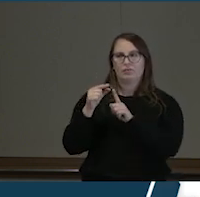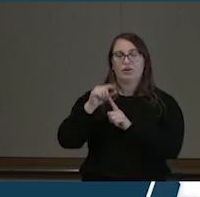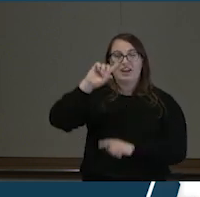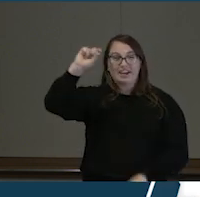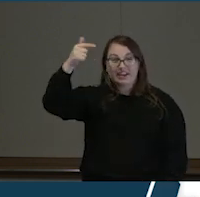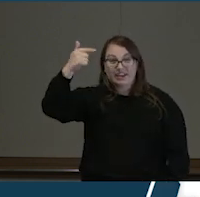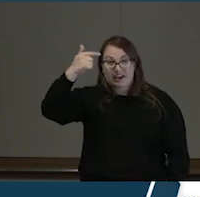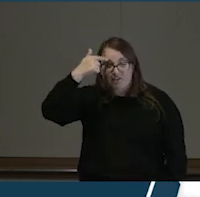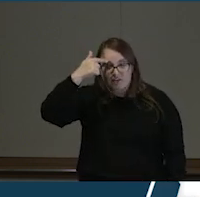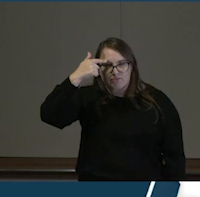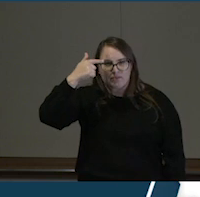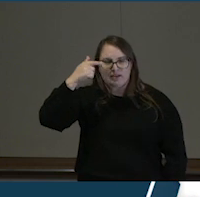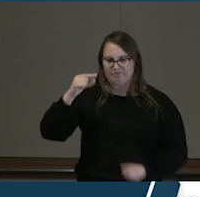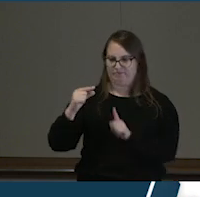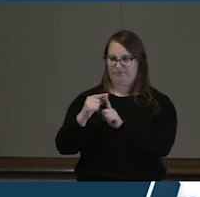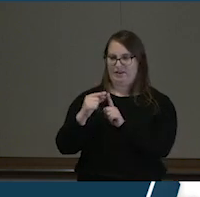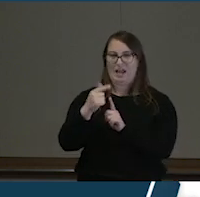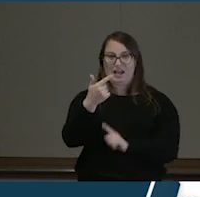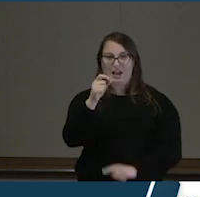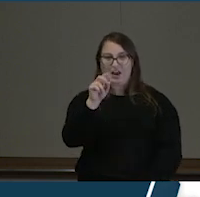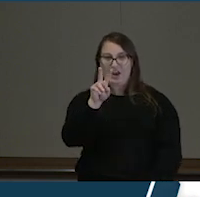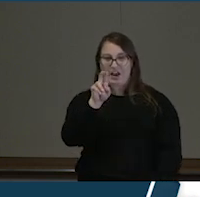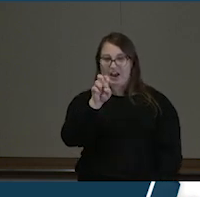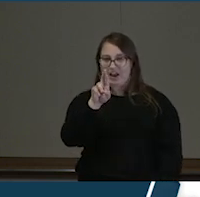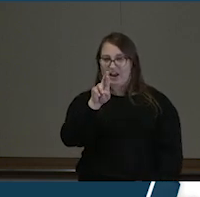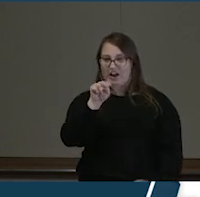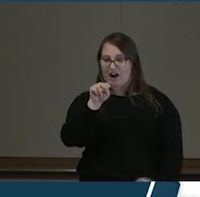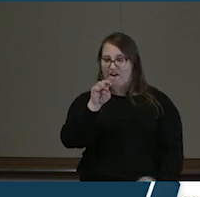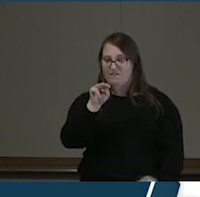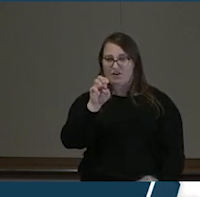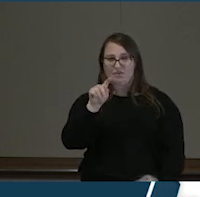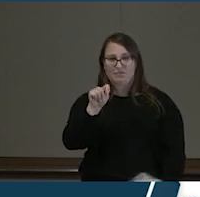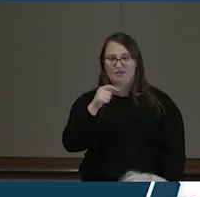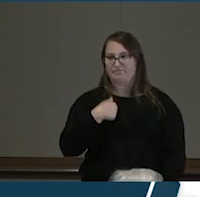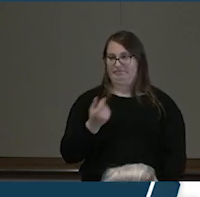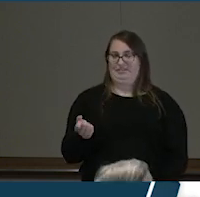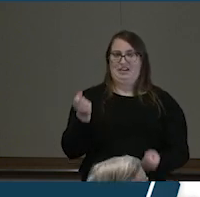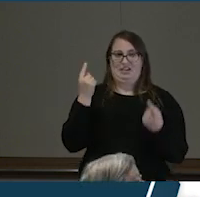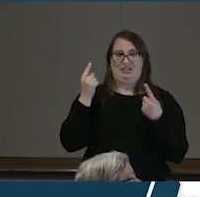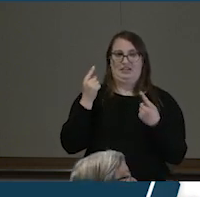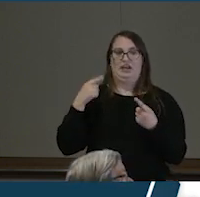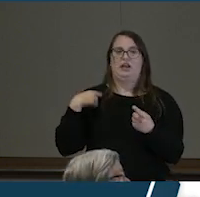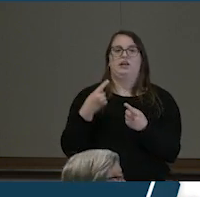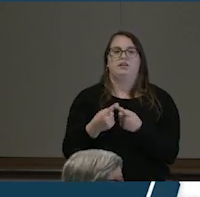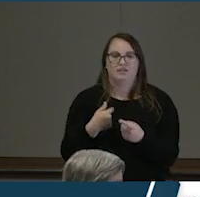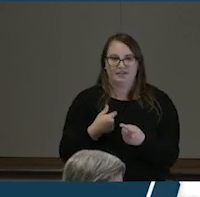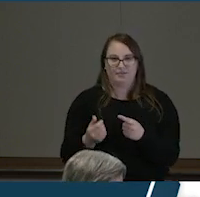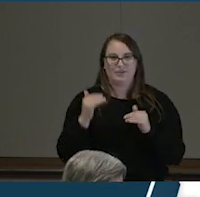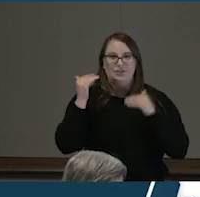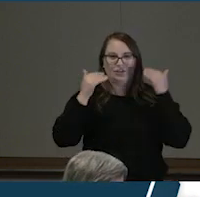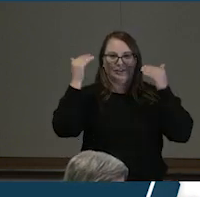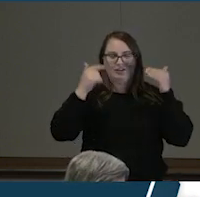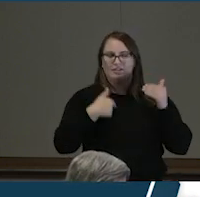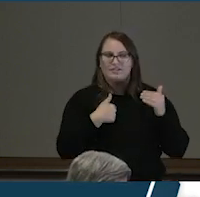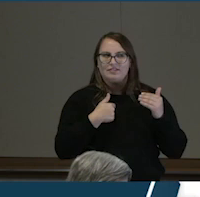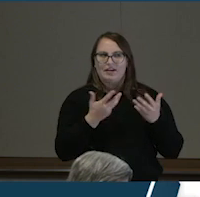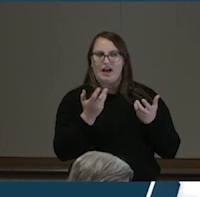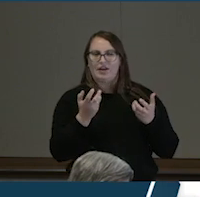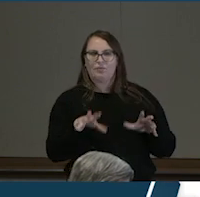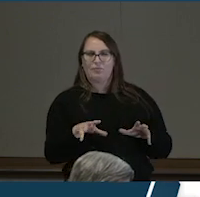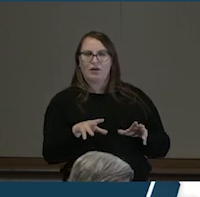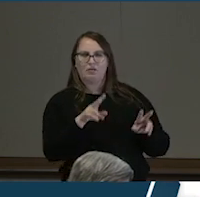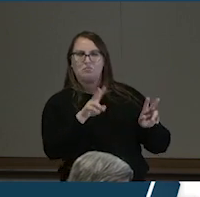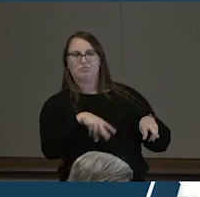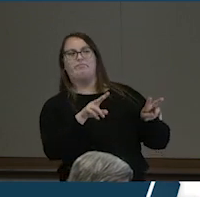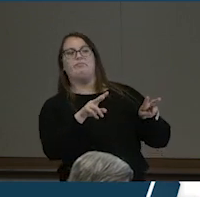adult. So I don't want to judge a kid, a 12-year-old, 13-year-old, by